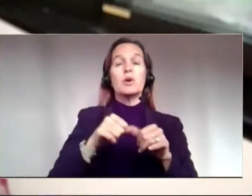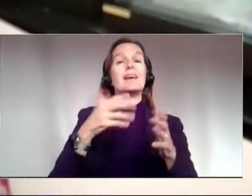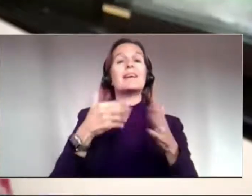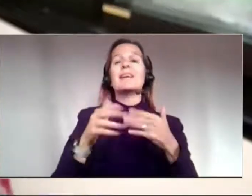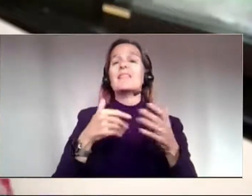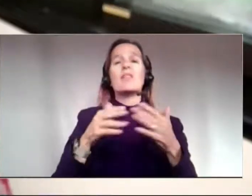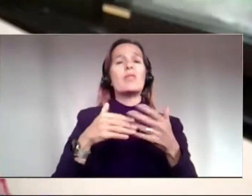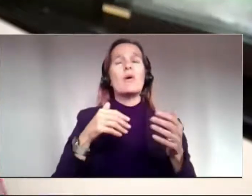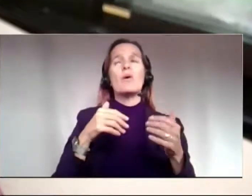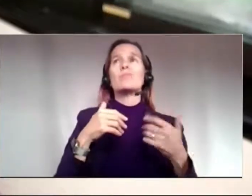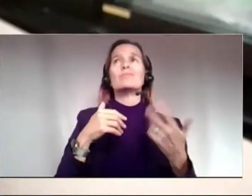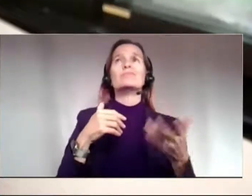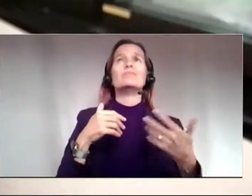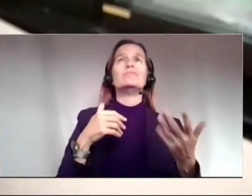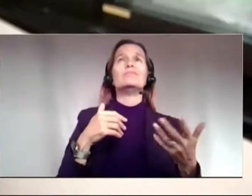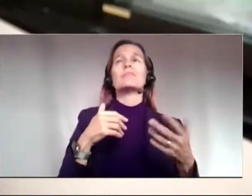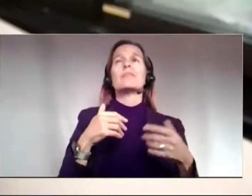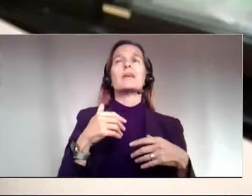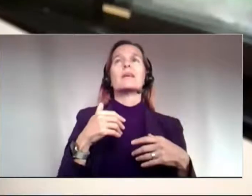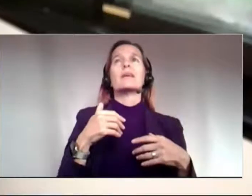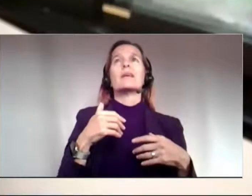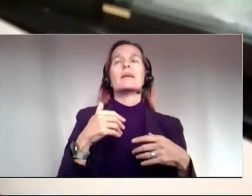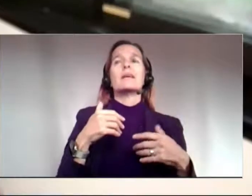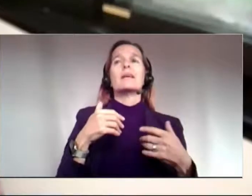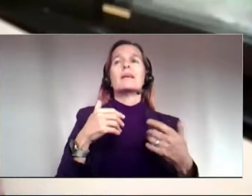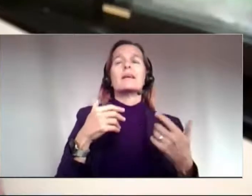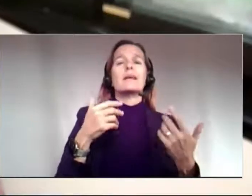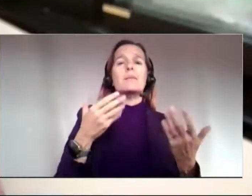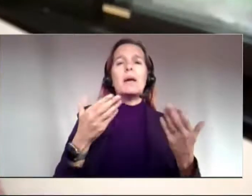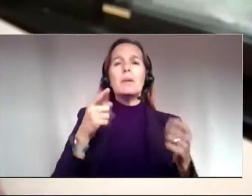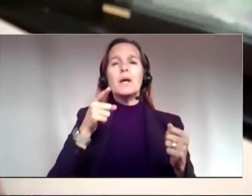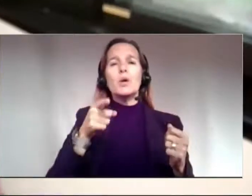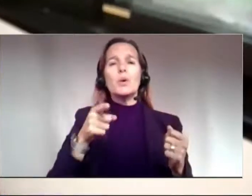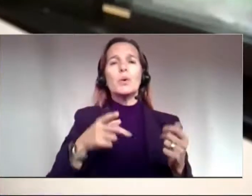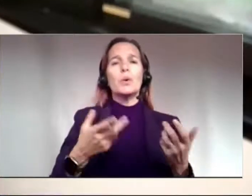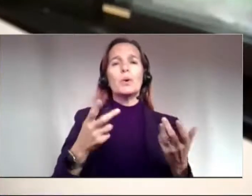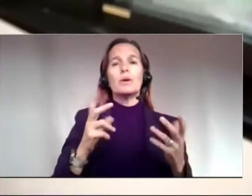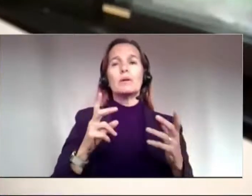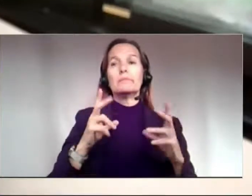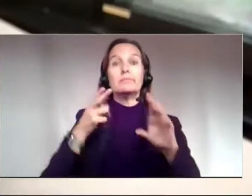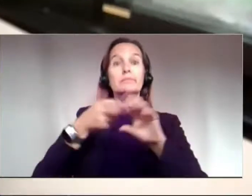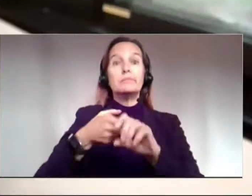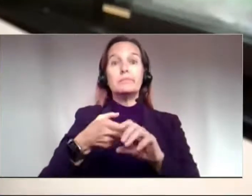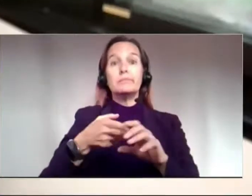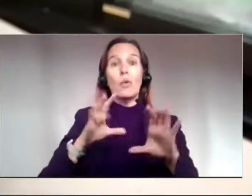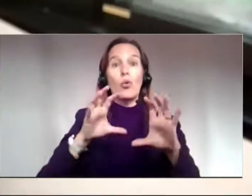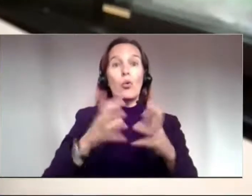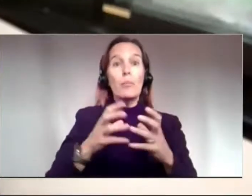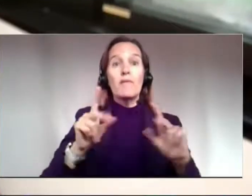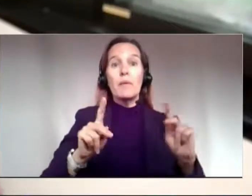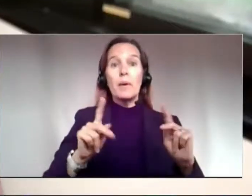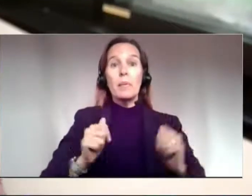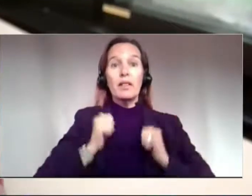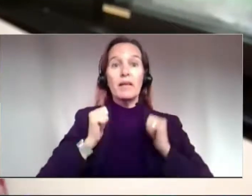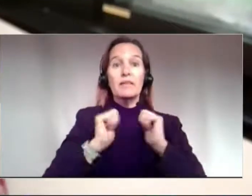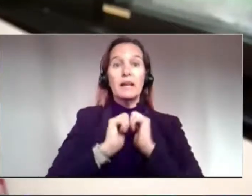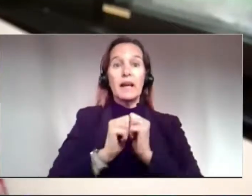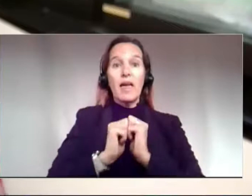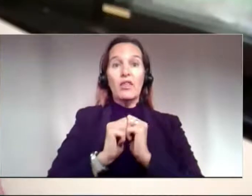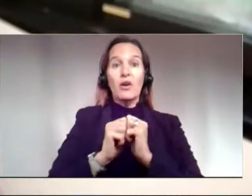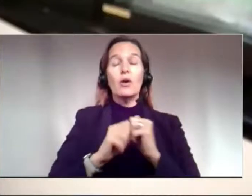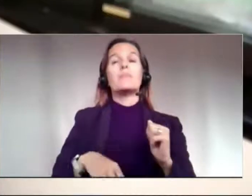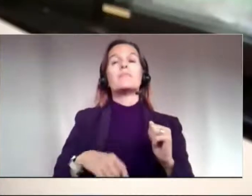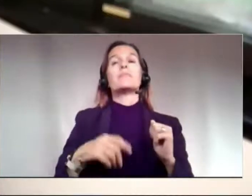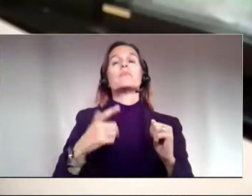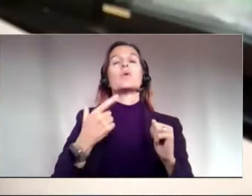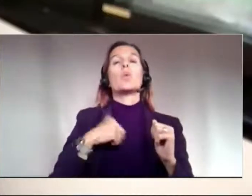to a group living situation, we have identified, when we do evacuate